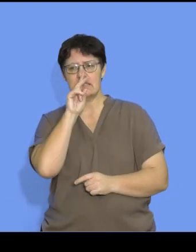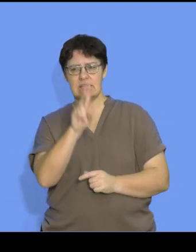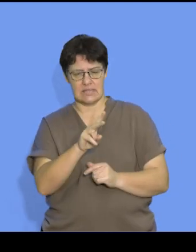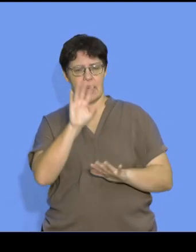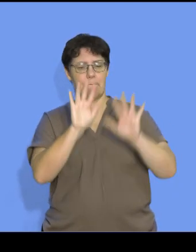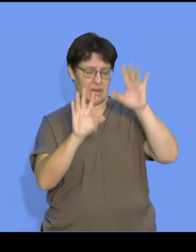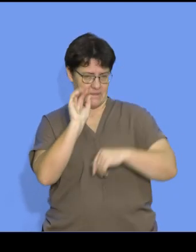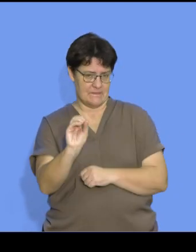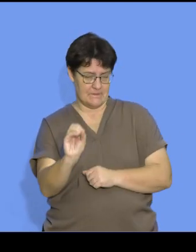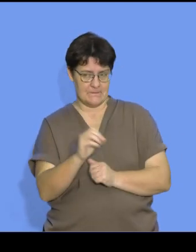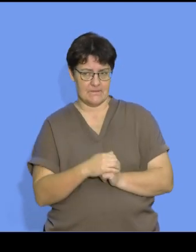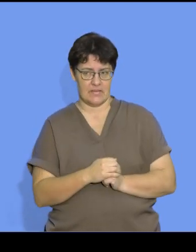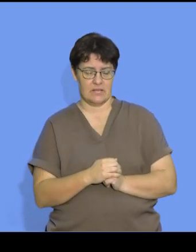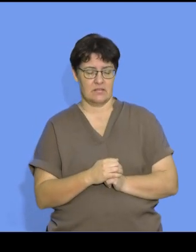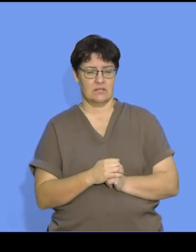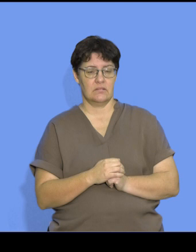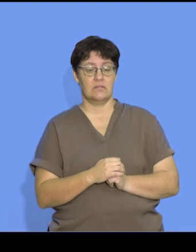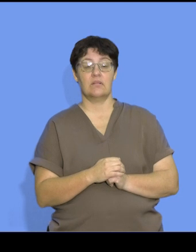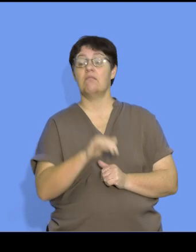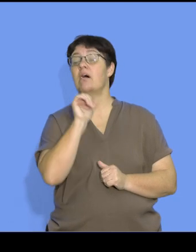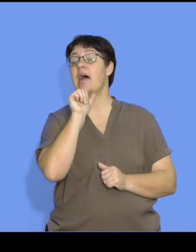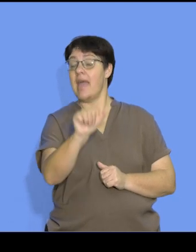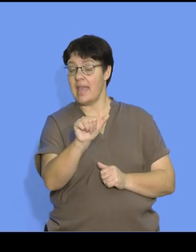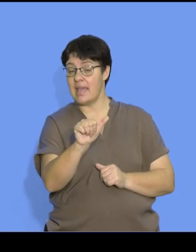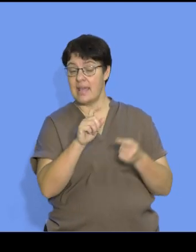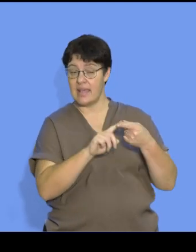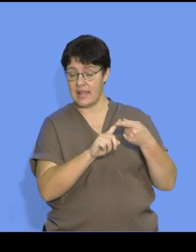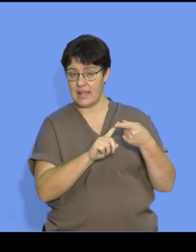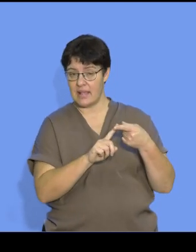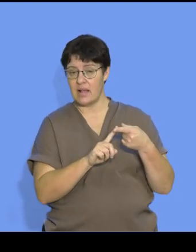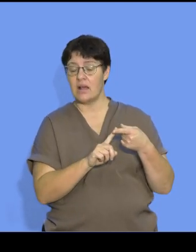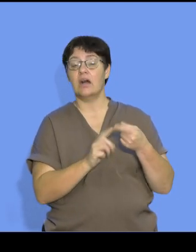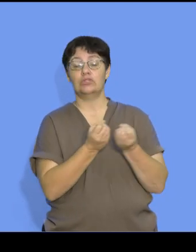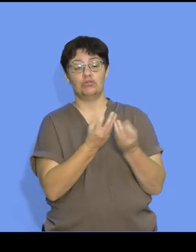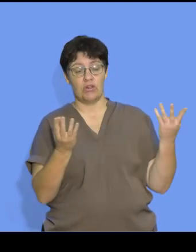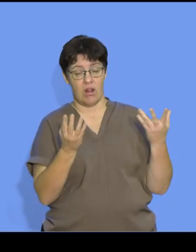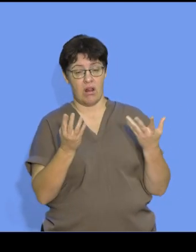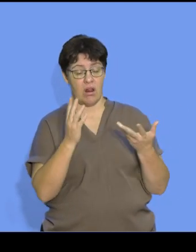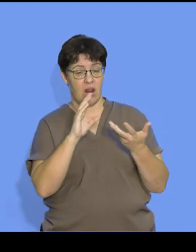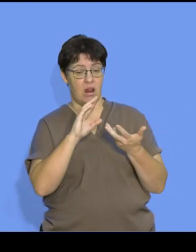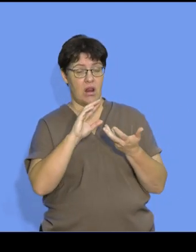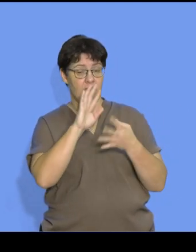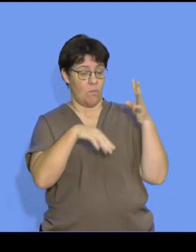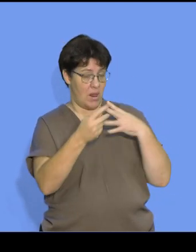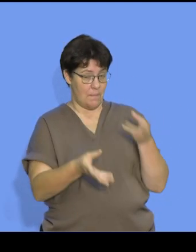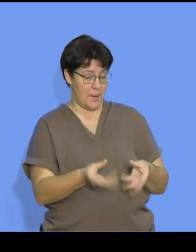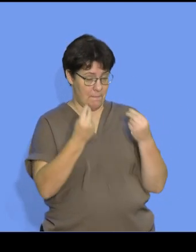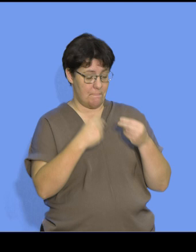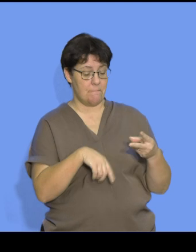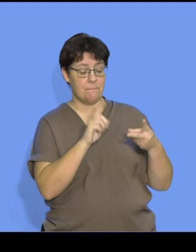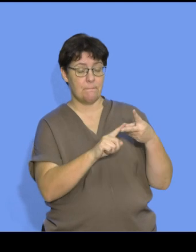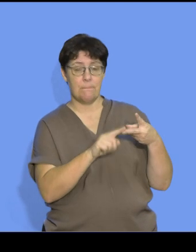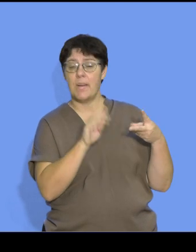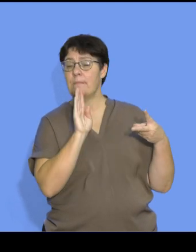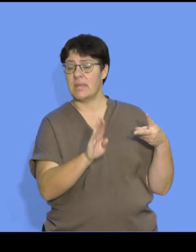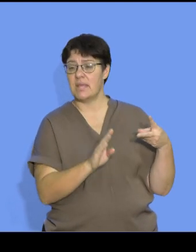pattern. A is asking me to find the general formula for the sequence. B is asking me to